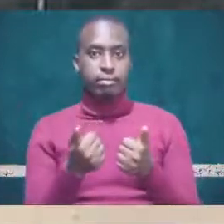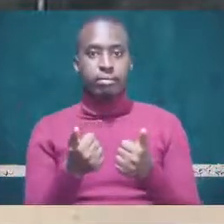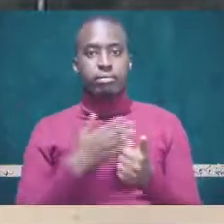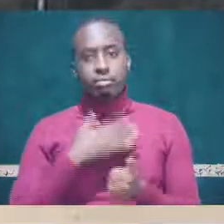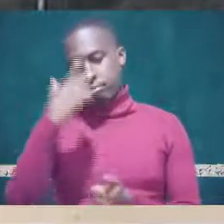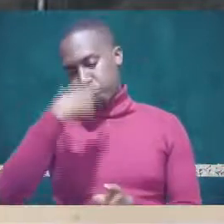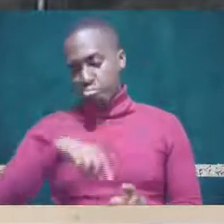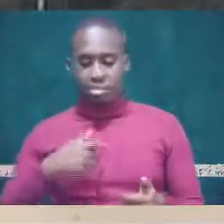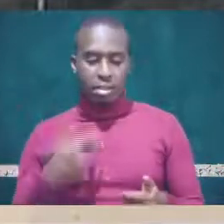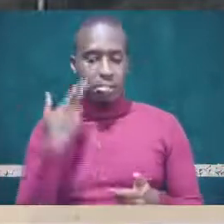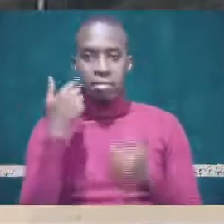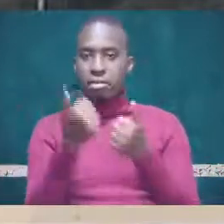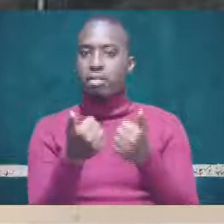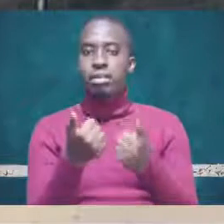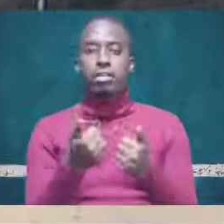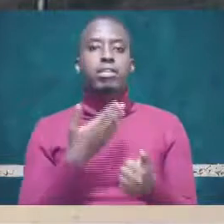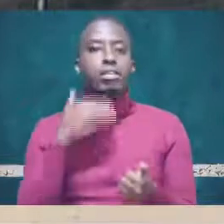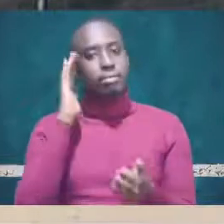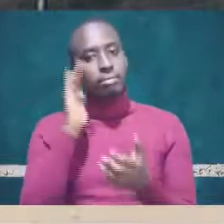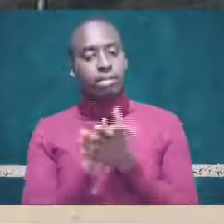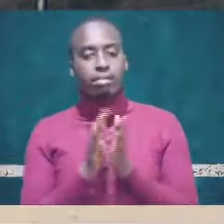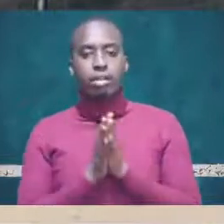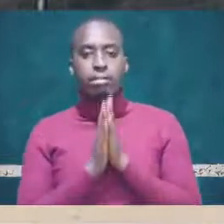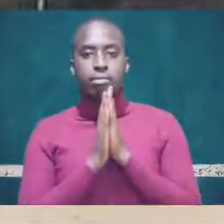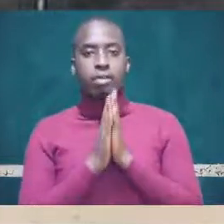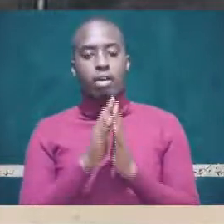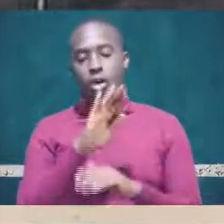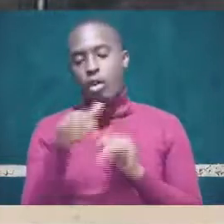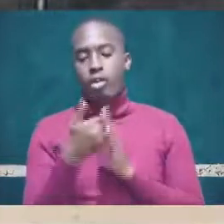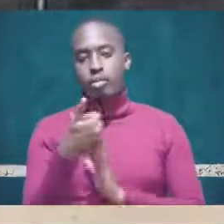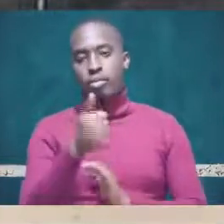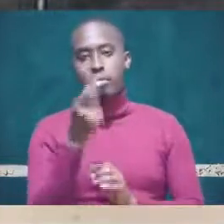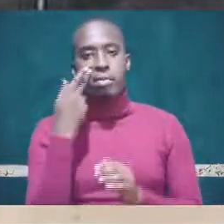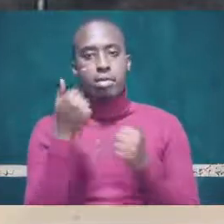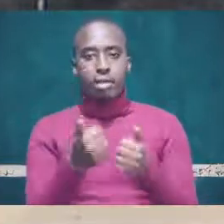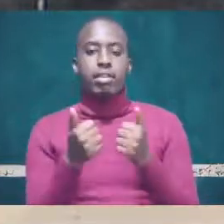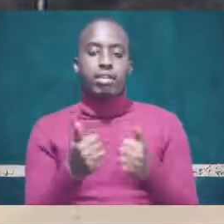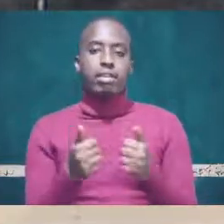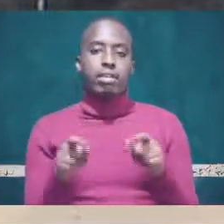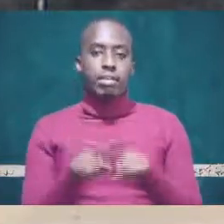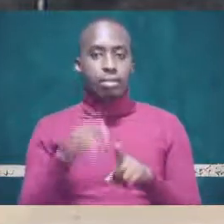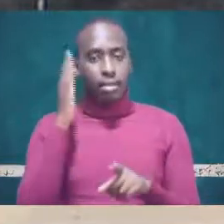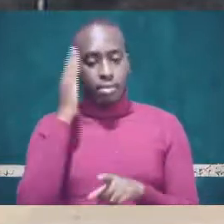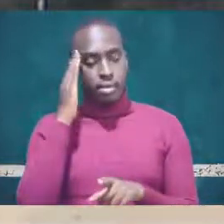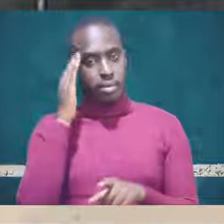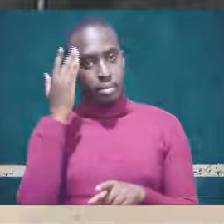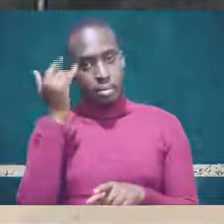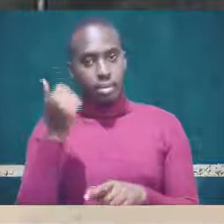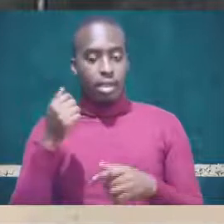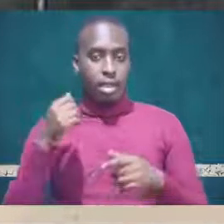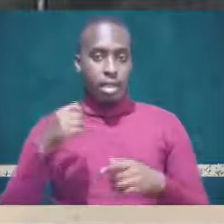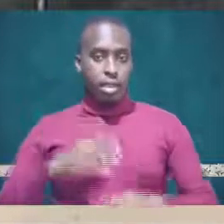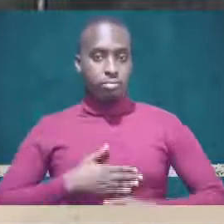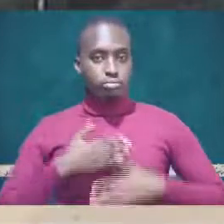Personally, I'm very okay, and I want to believe and pray that all of you are okay. I know you're keeping yourself safe. Continue